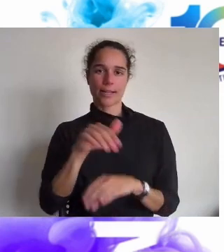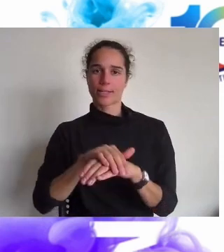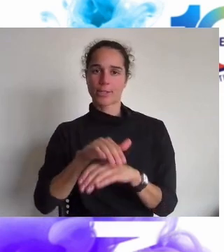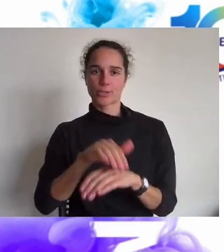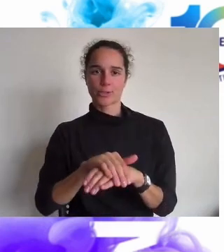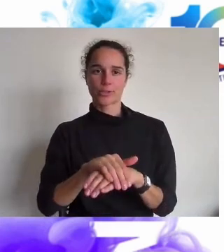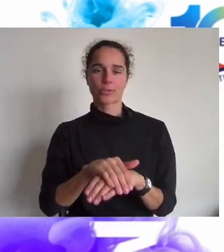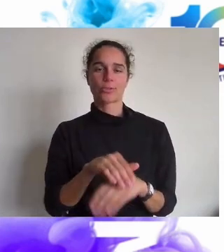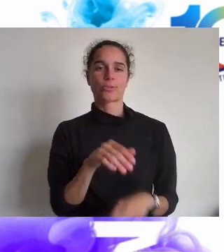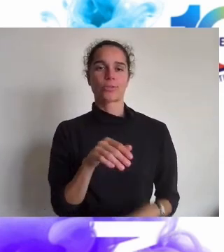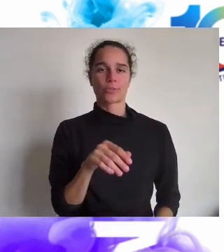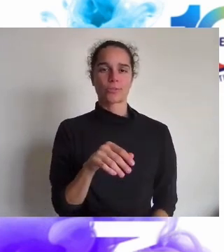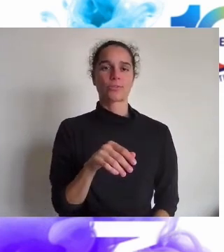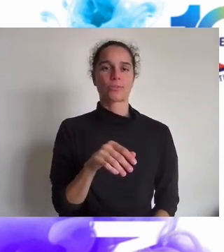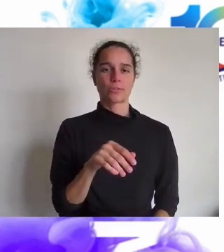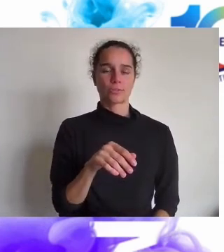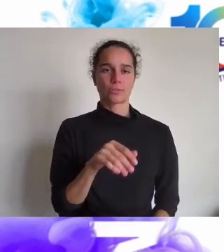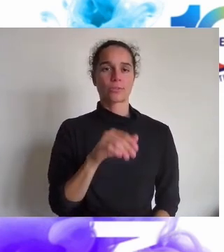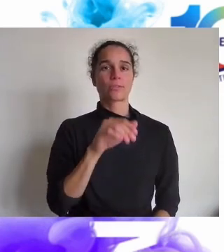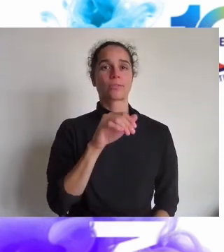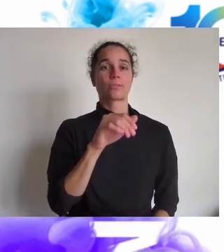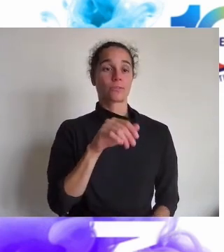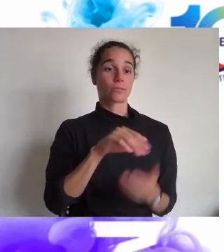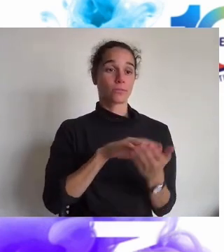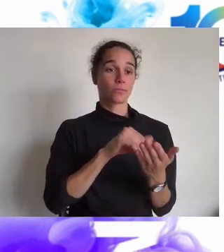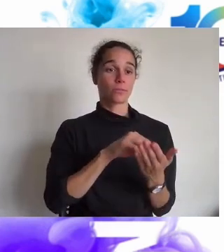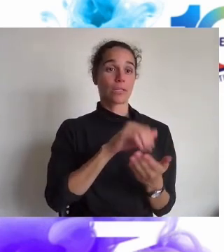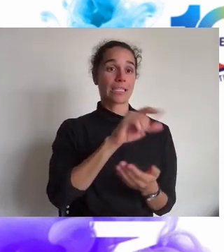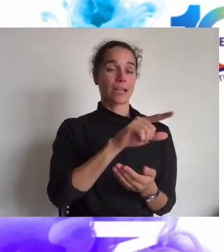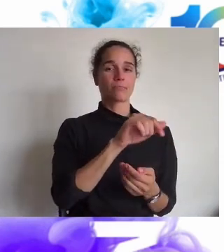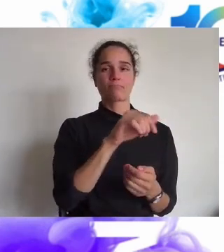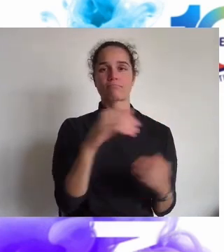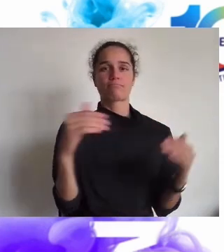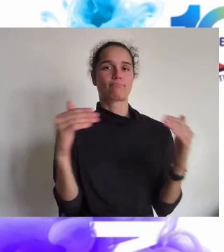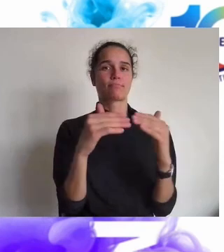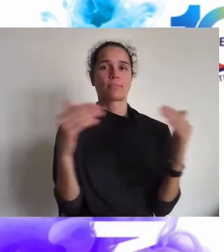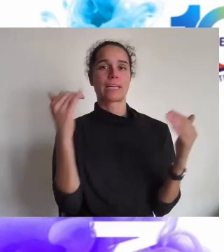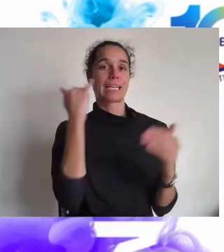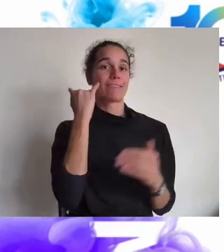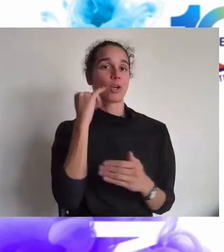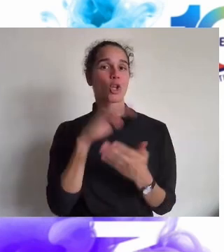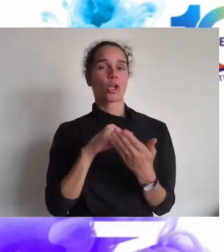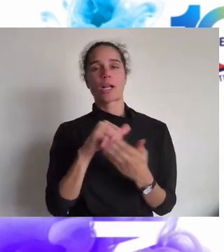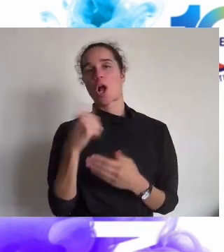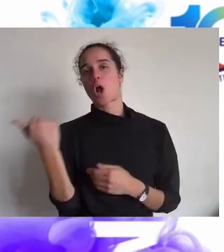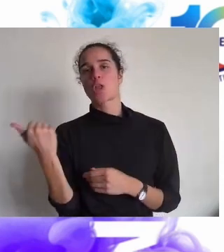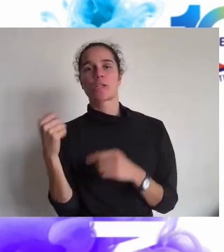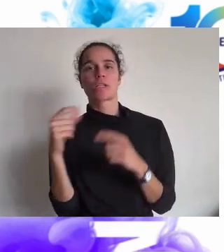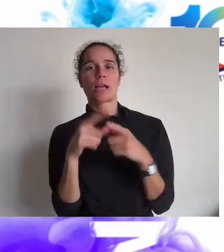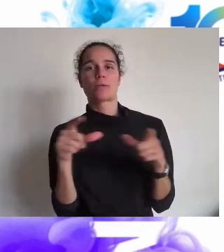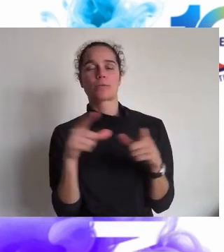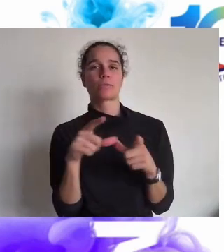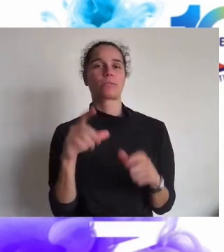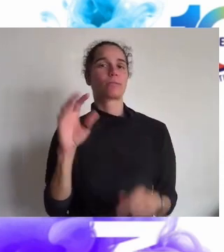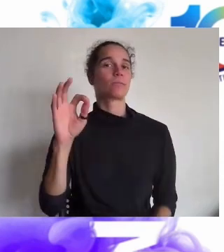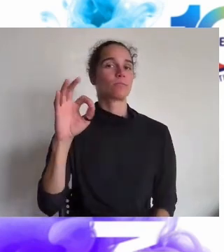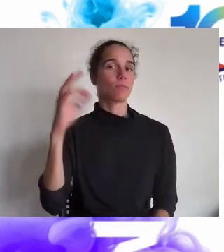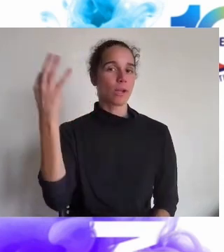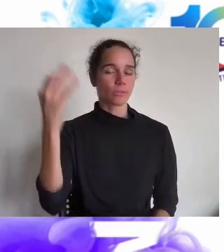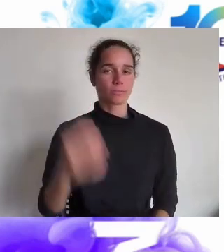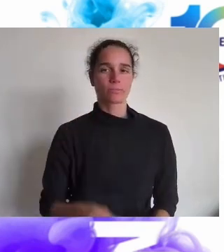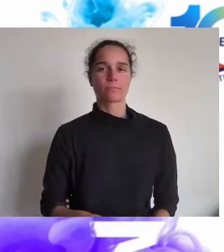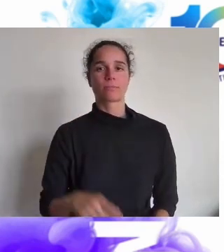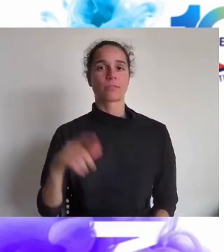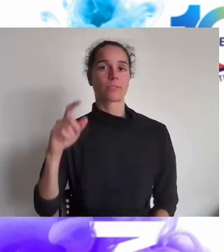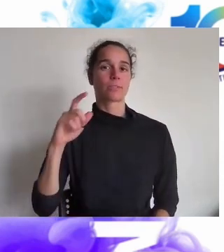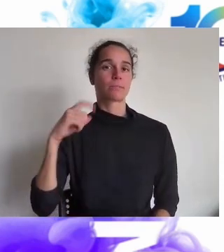just as you would learn maybe French or Spanish, right? It is a language